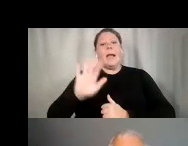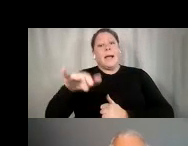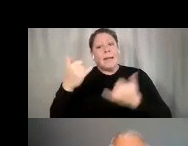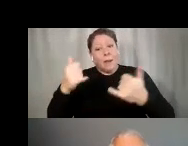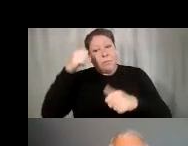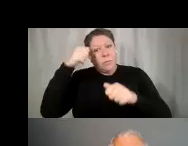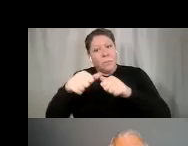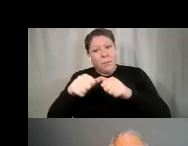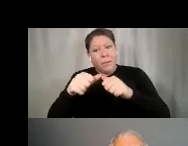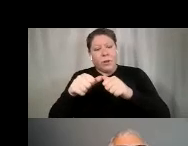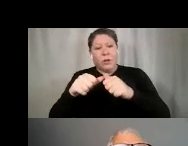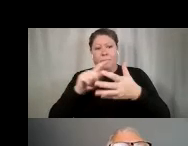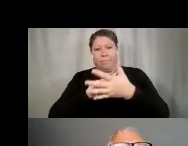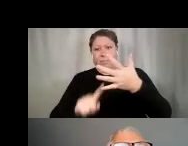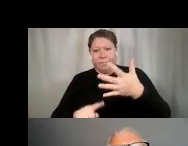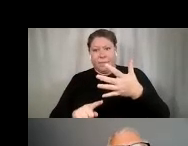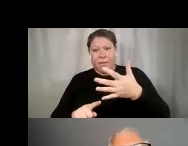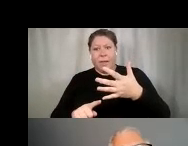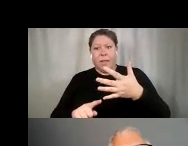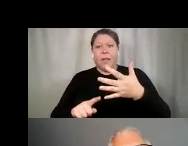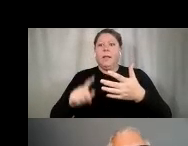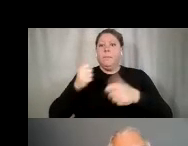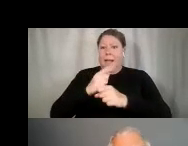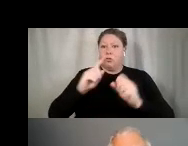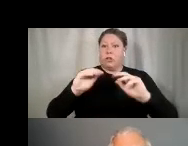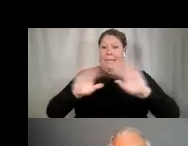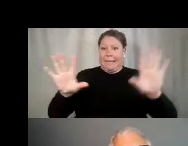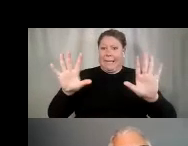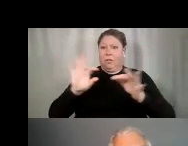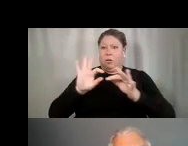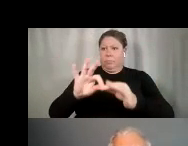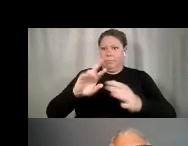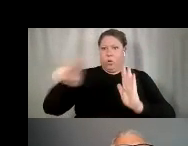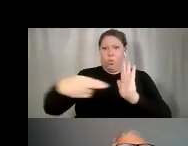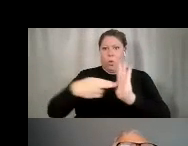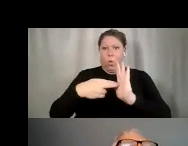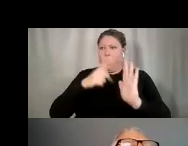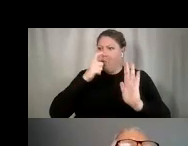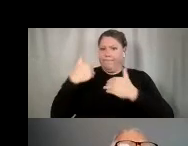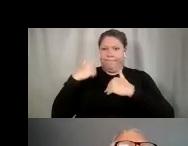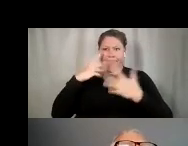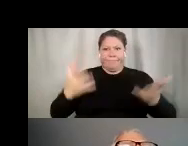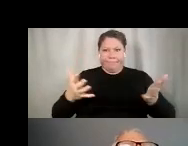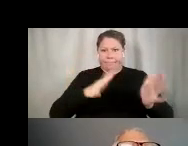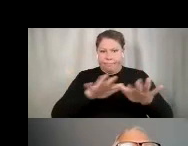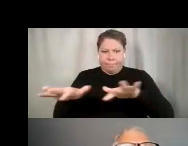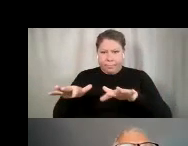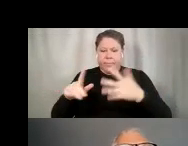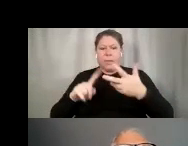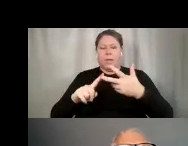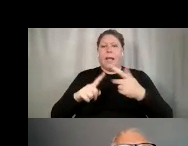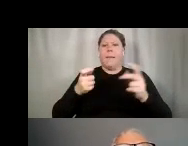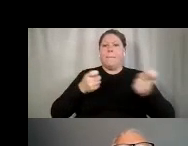and sustainability. Be clear about your roles. Who's doing what in this? Manage your resistance. Use good